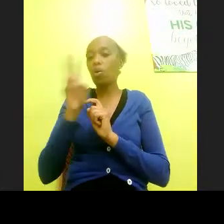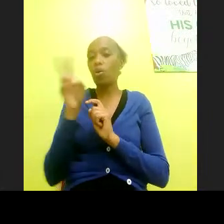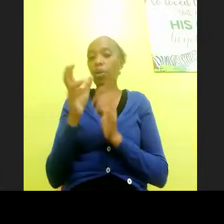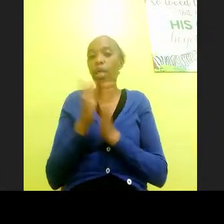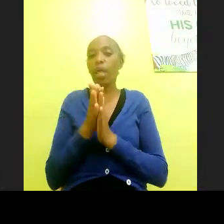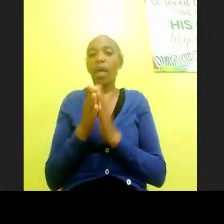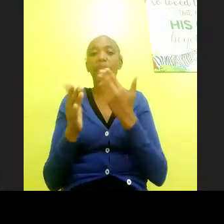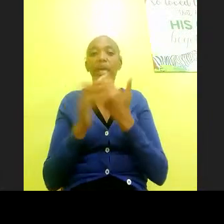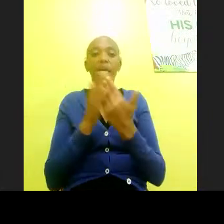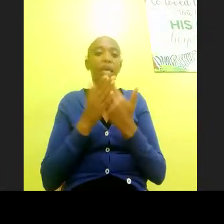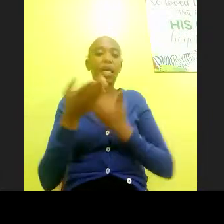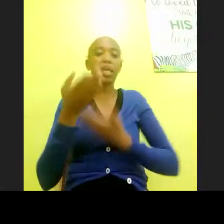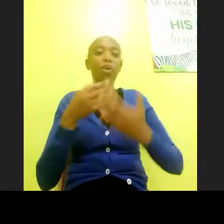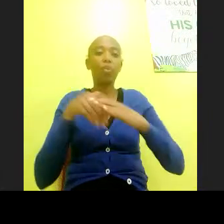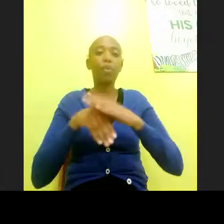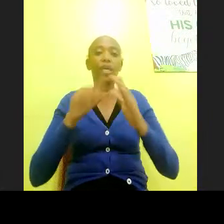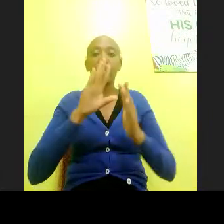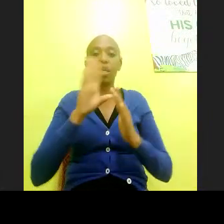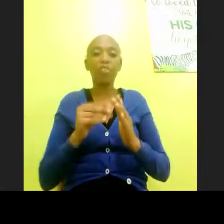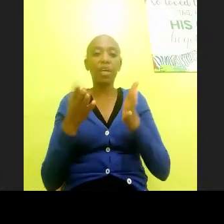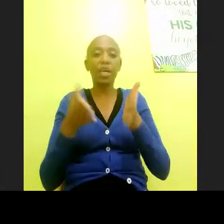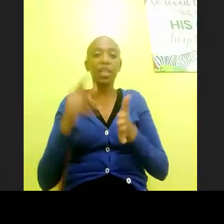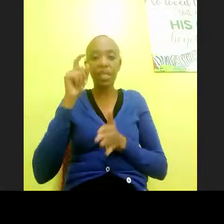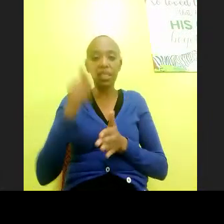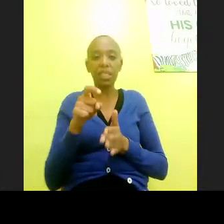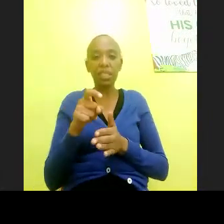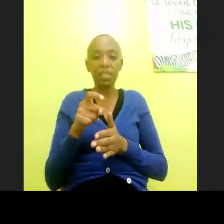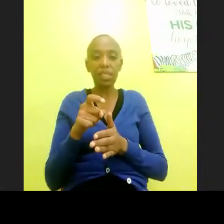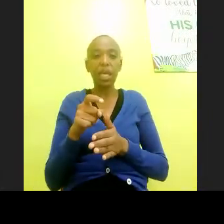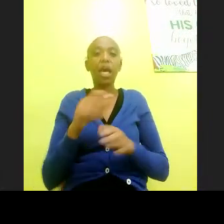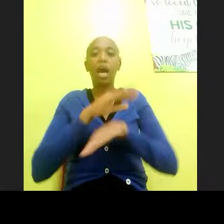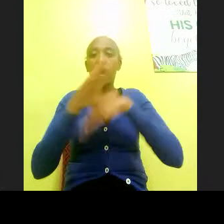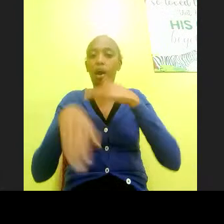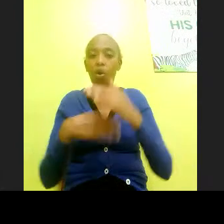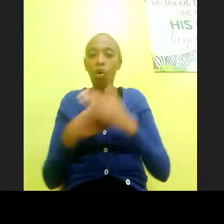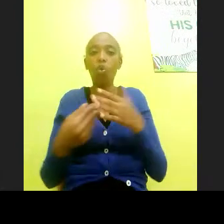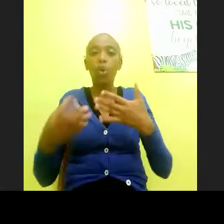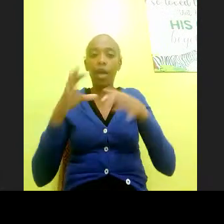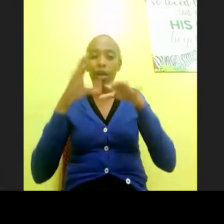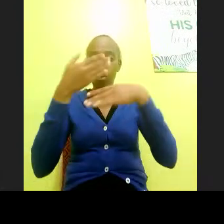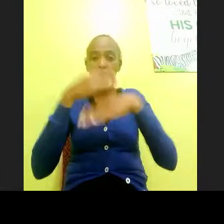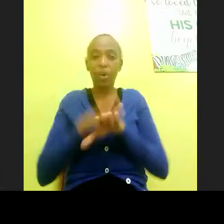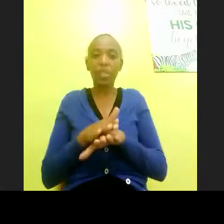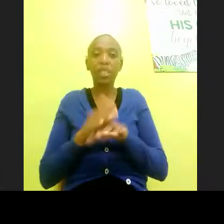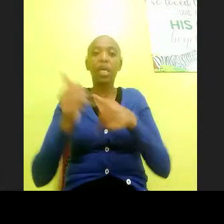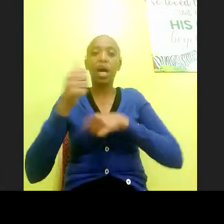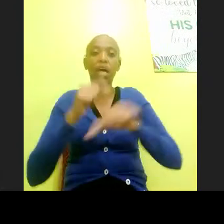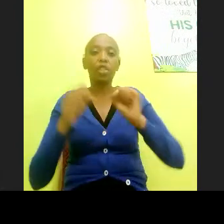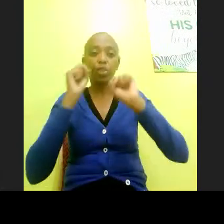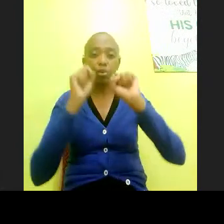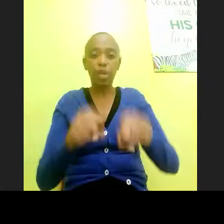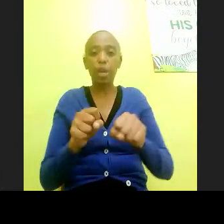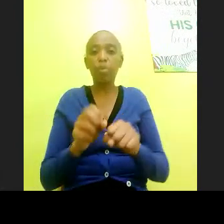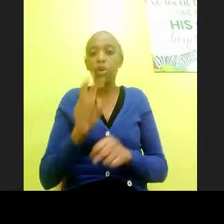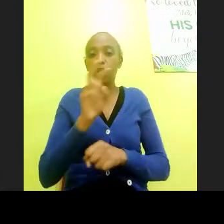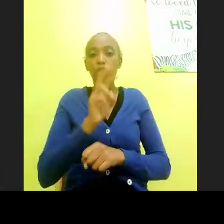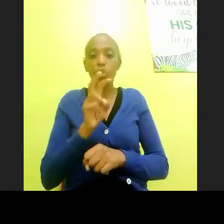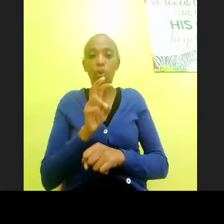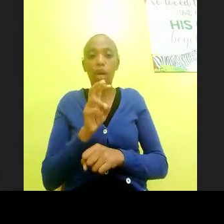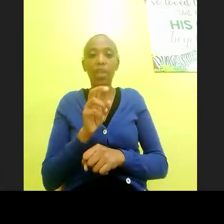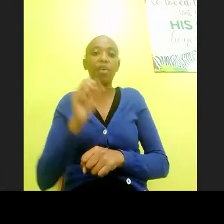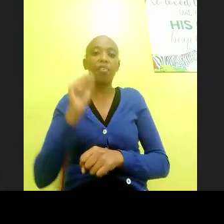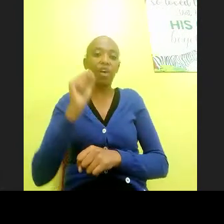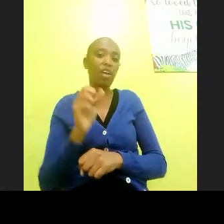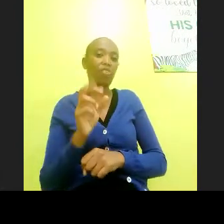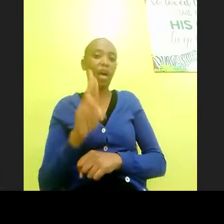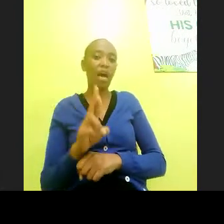in Africa. This just needs, a holistic and coherent action to be able to look at the 5 R's and how we can